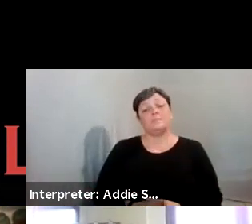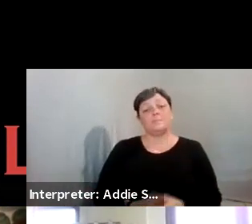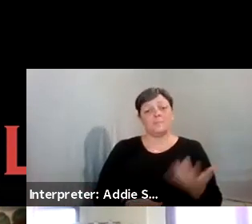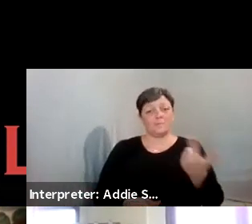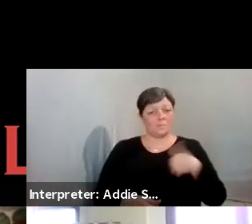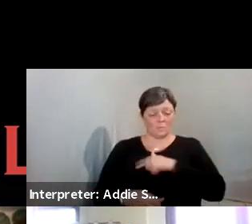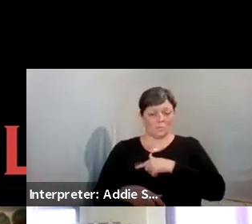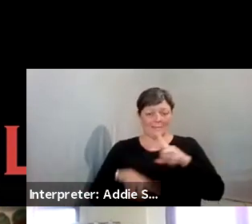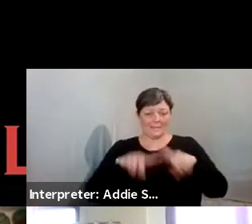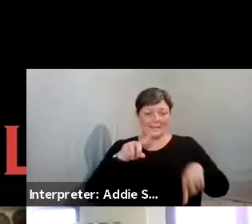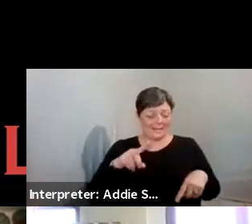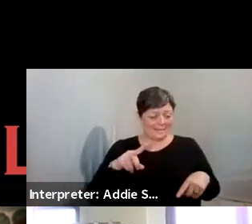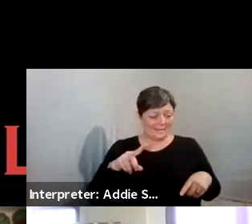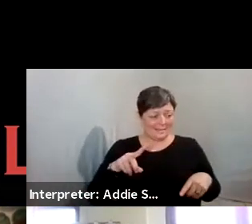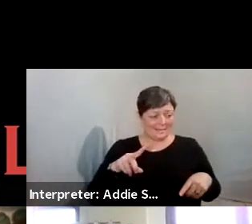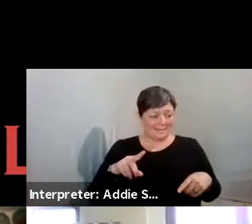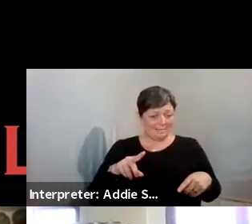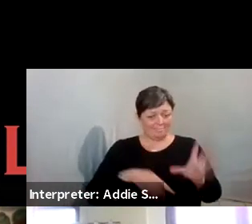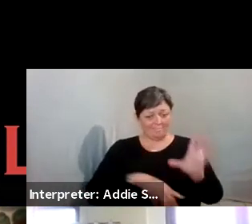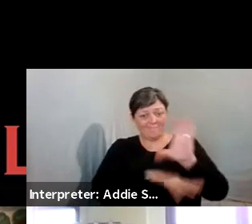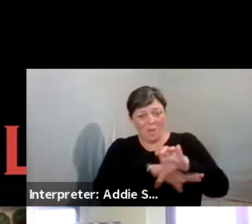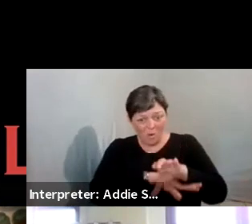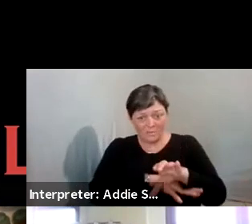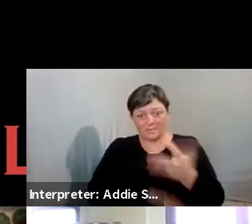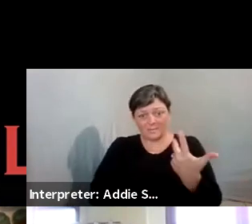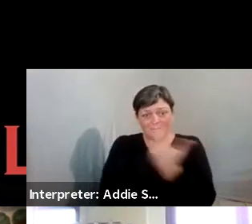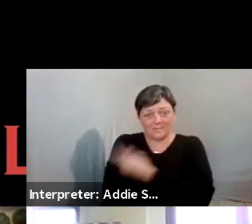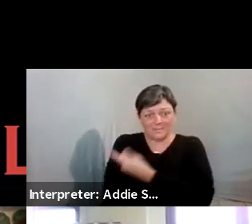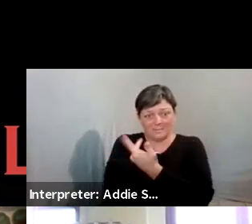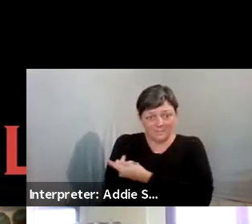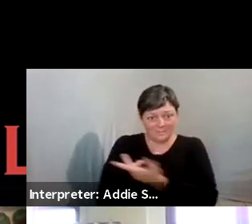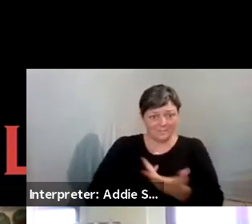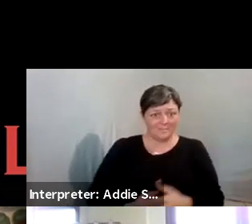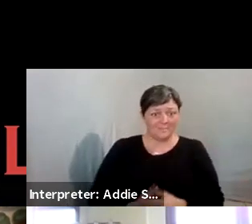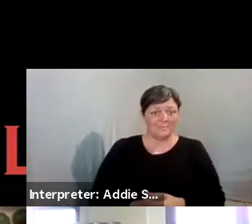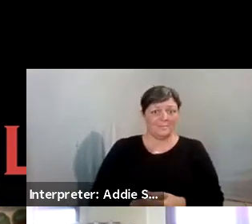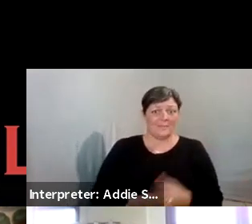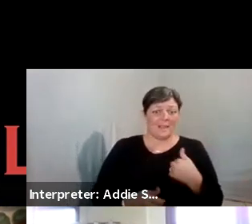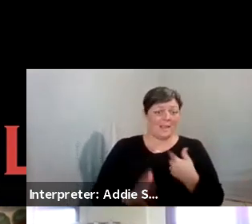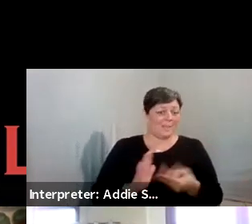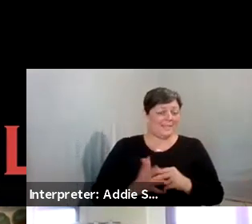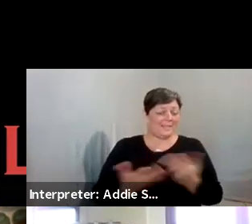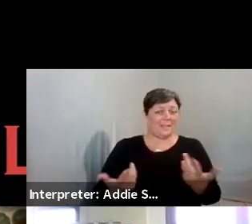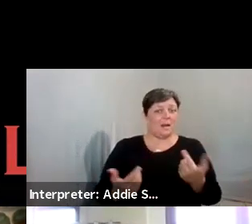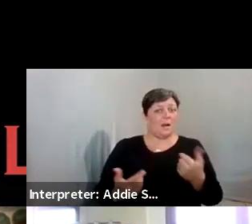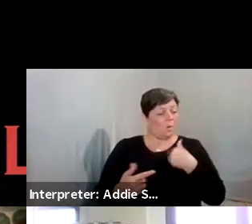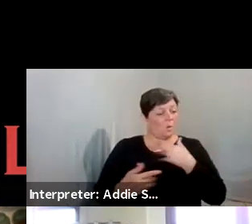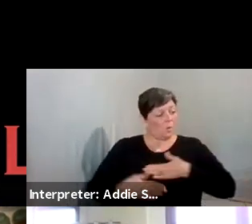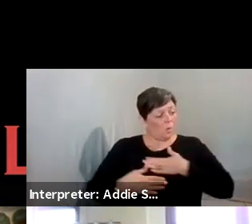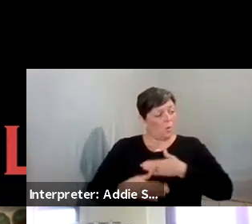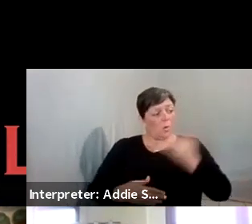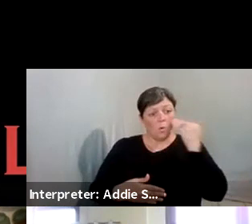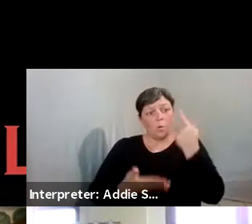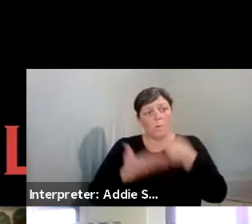we can't make them get vaccinated. I mean, what I would like to know what